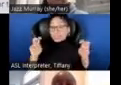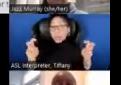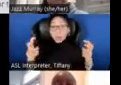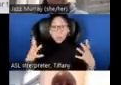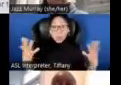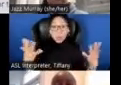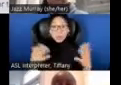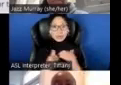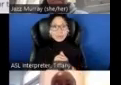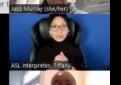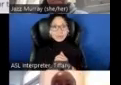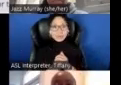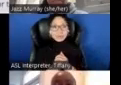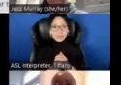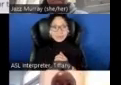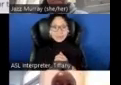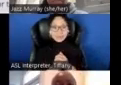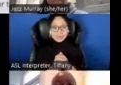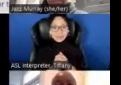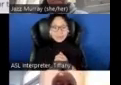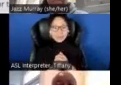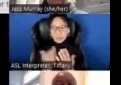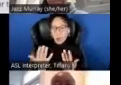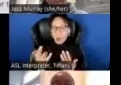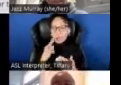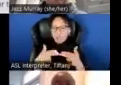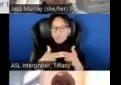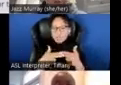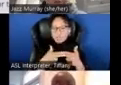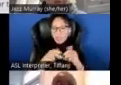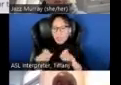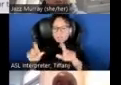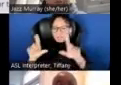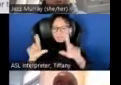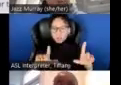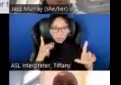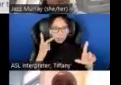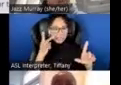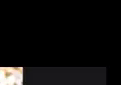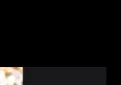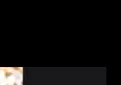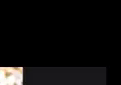is Integrating. I'll wait for the slide to pop up and then.